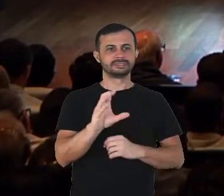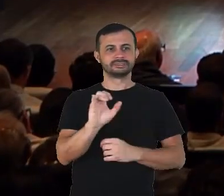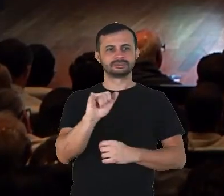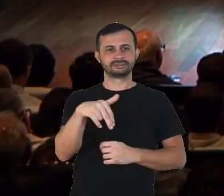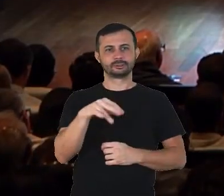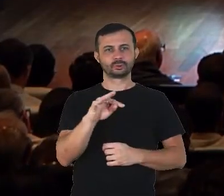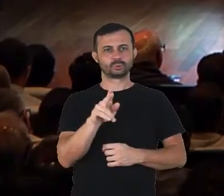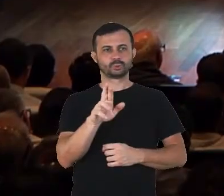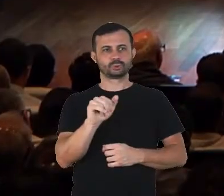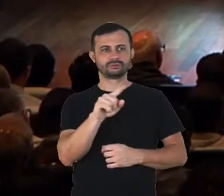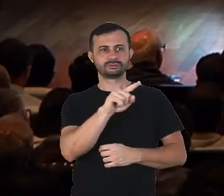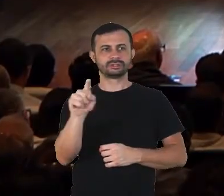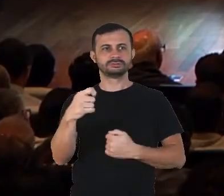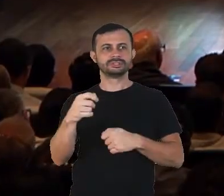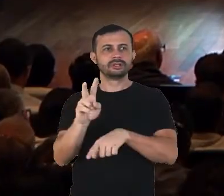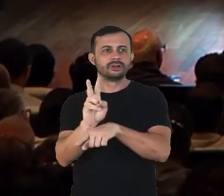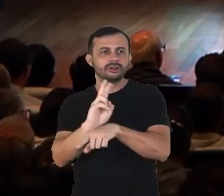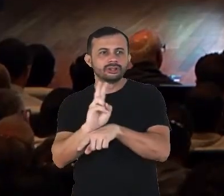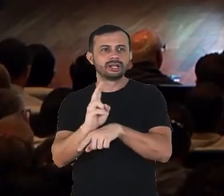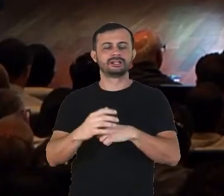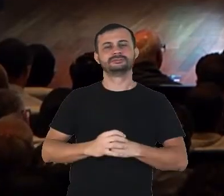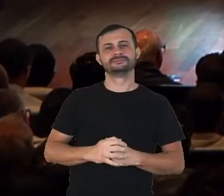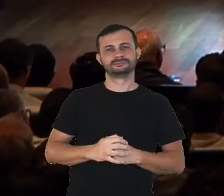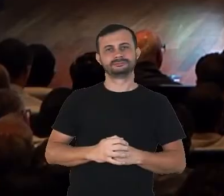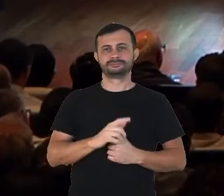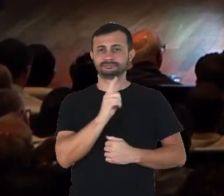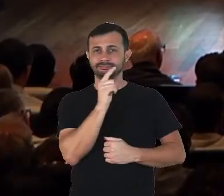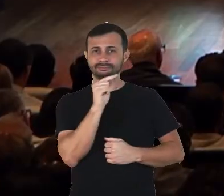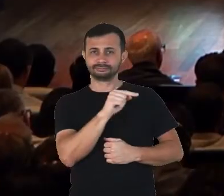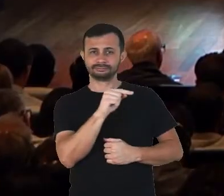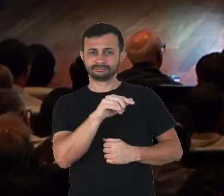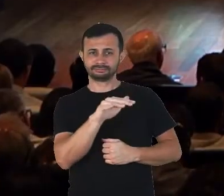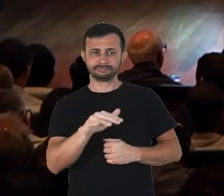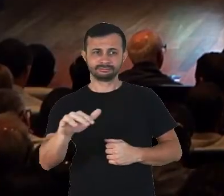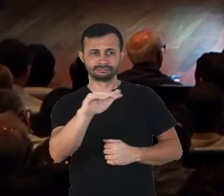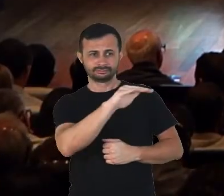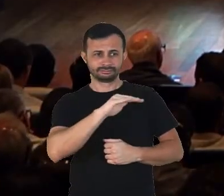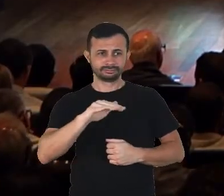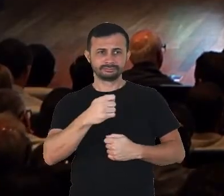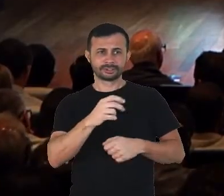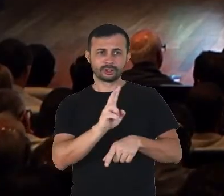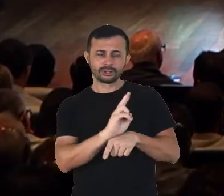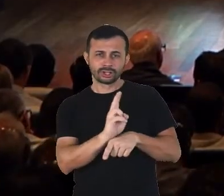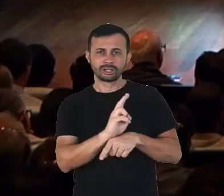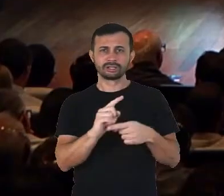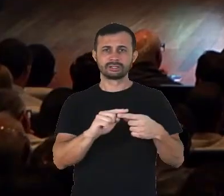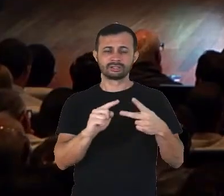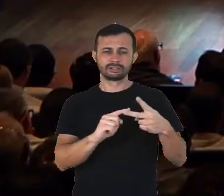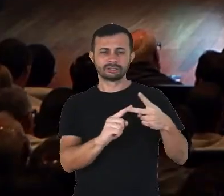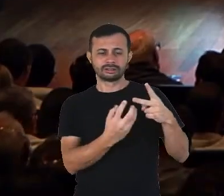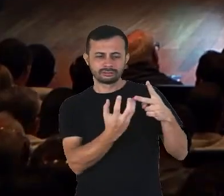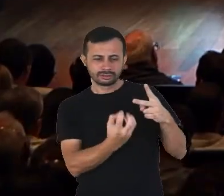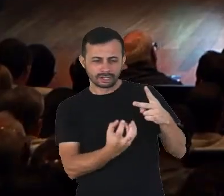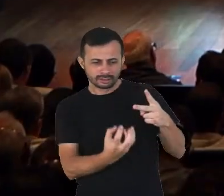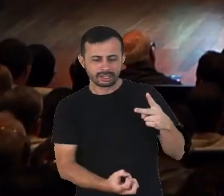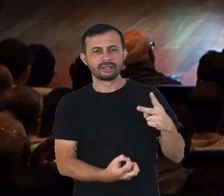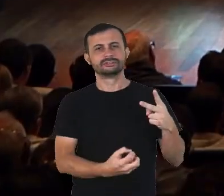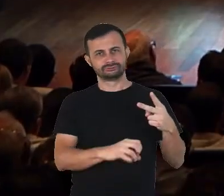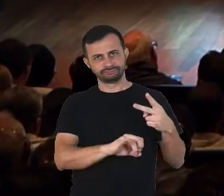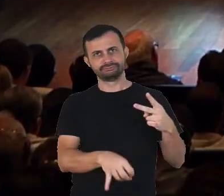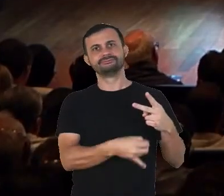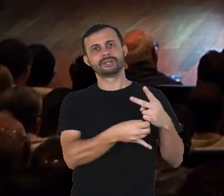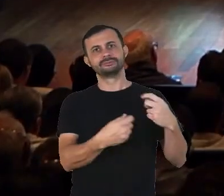control them in the pond. And the drain system underneath it, you're going to measure it in another location, and you get